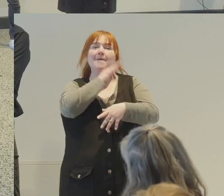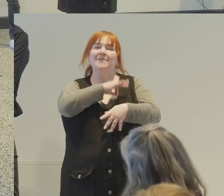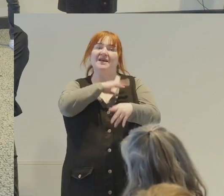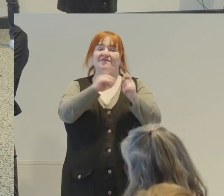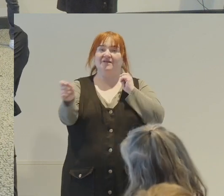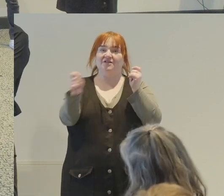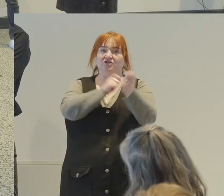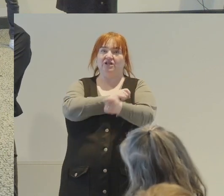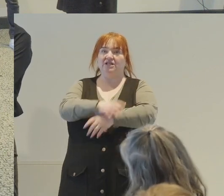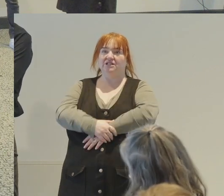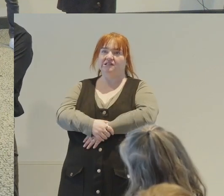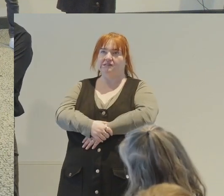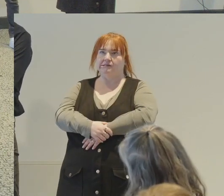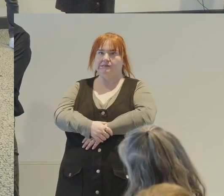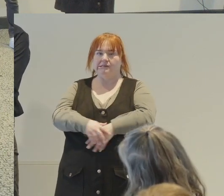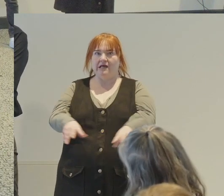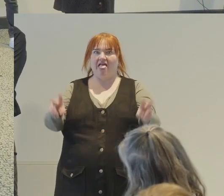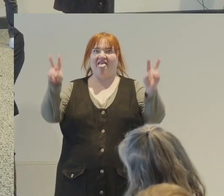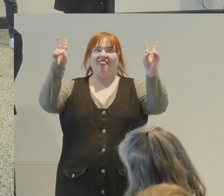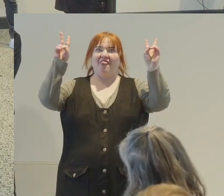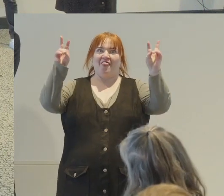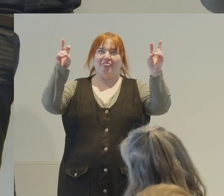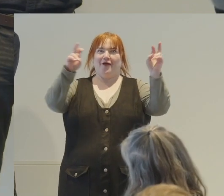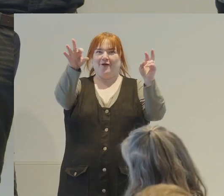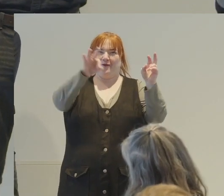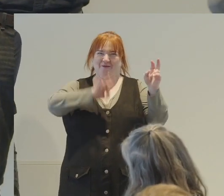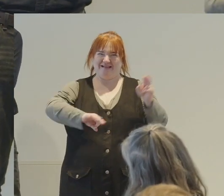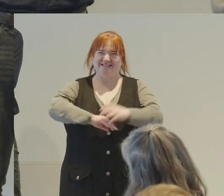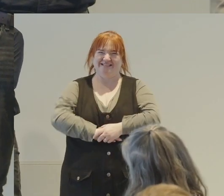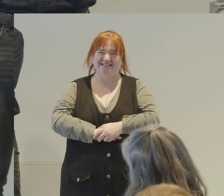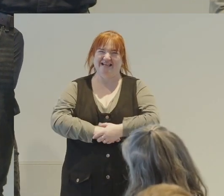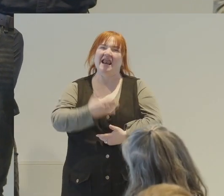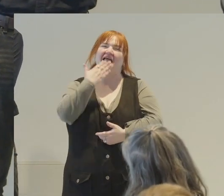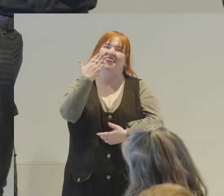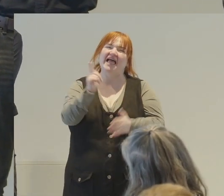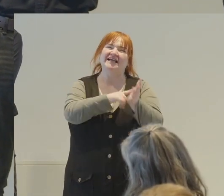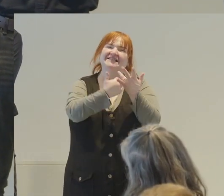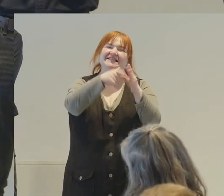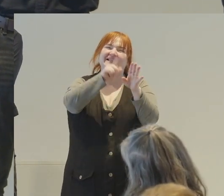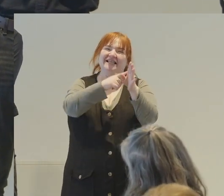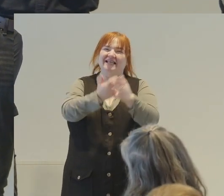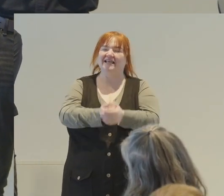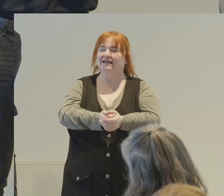The question. Thanks, Lily.